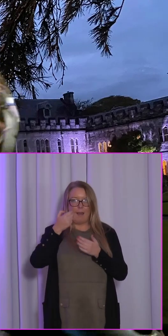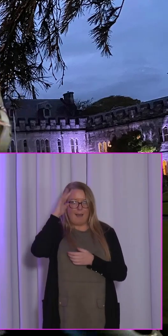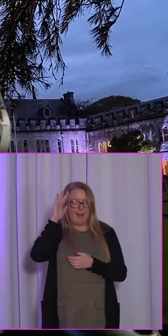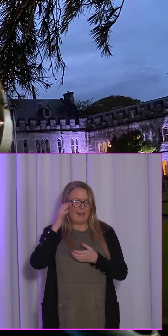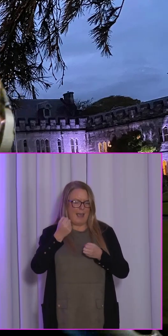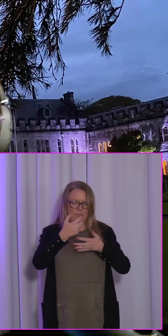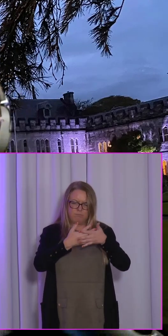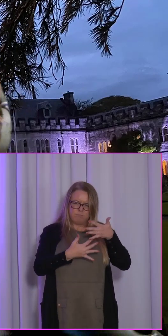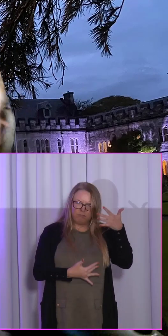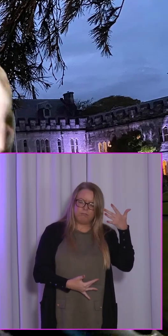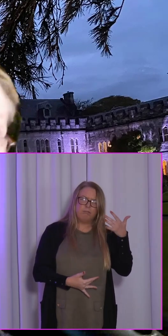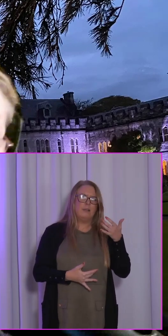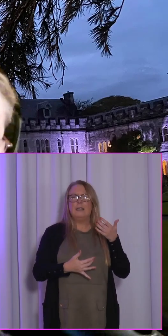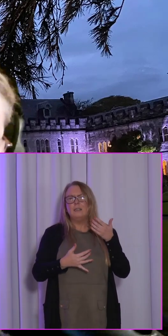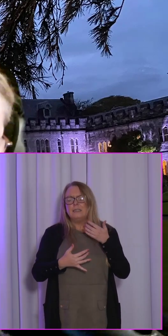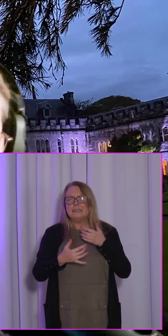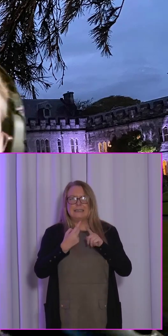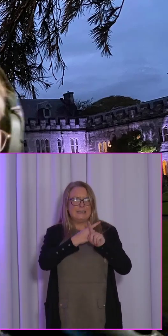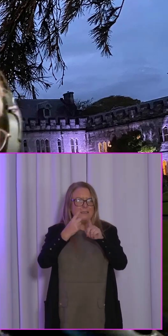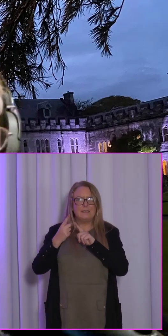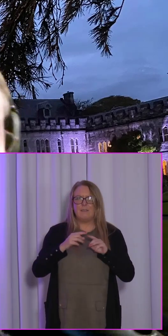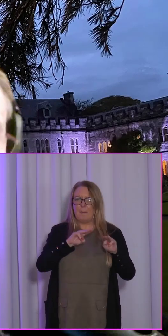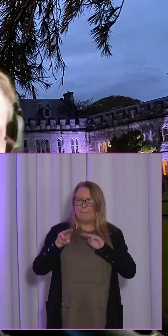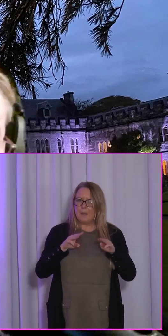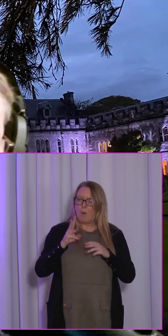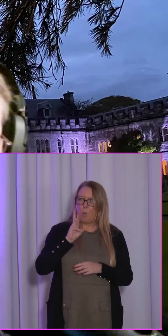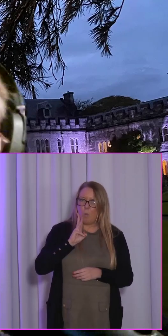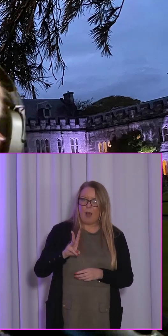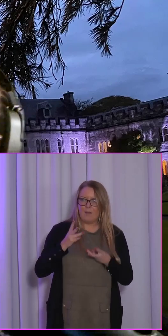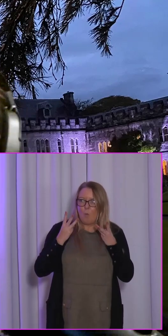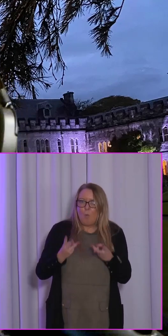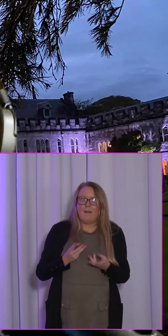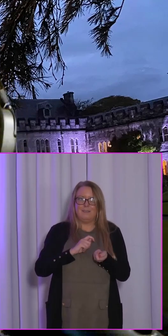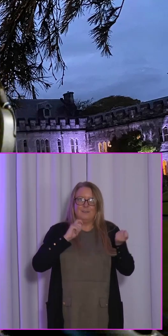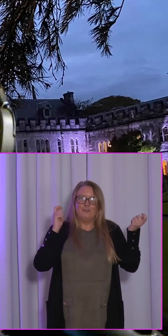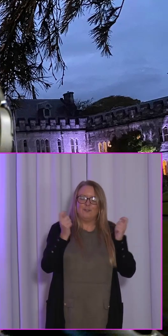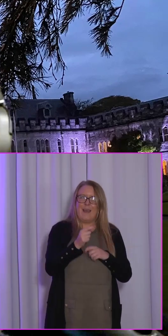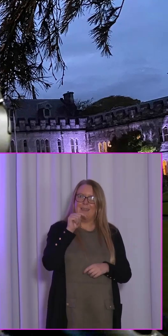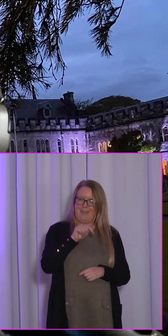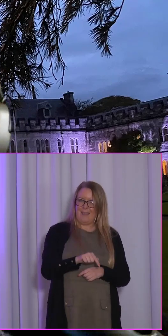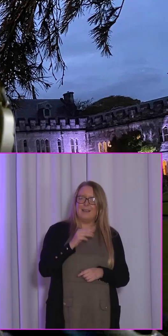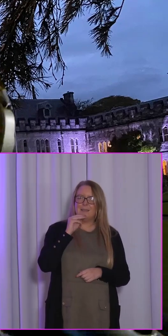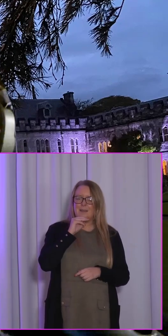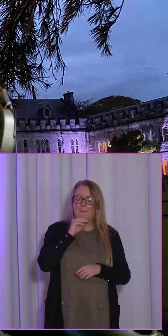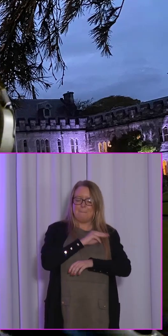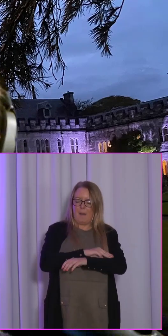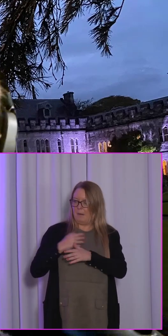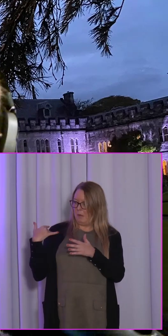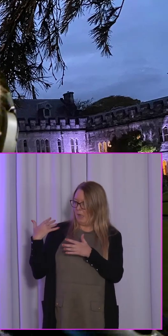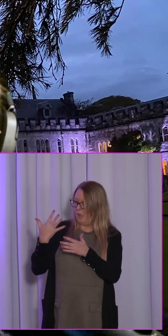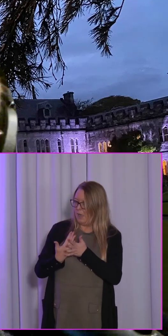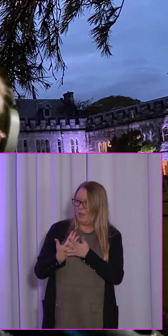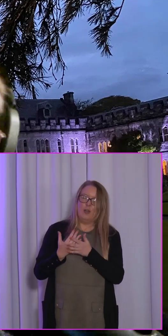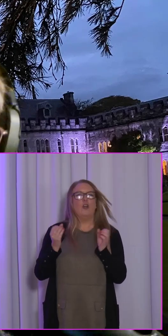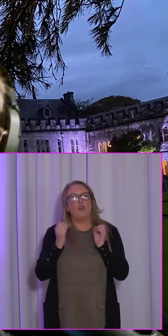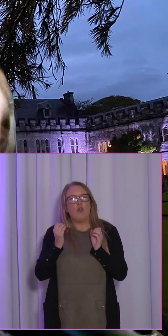these fantastic mix of people who are willing to make a change. And this has always been our problem, is that there hasn't been the will